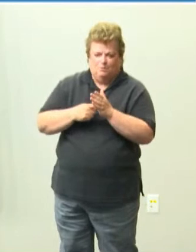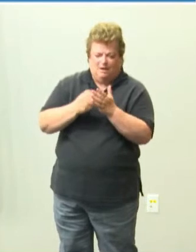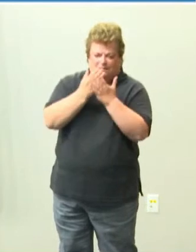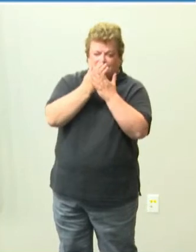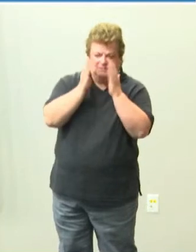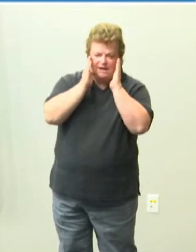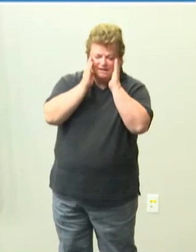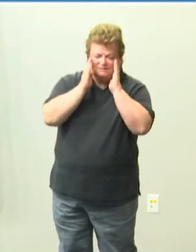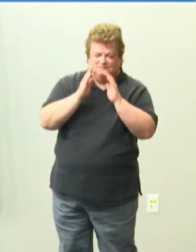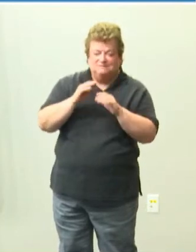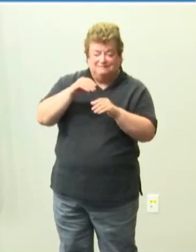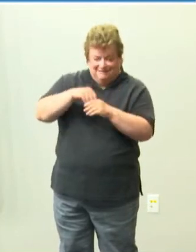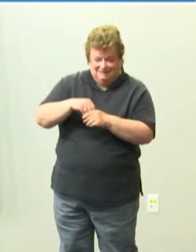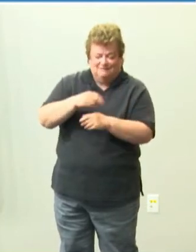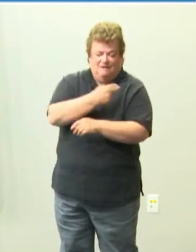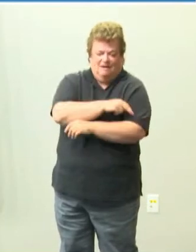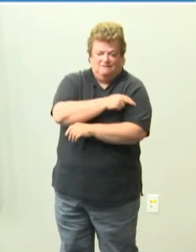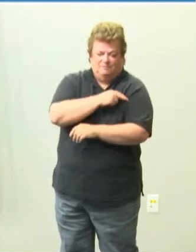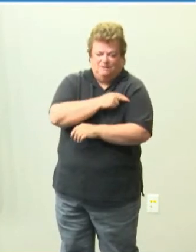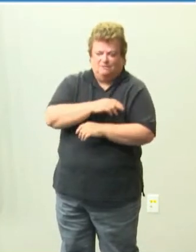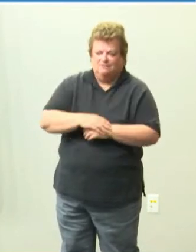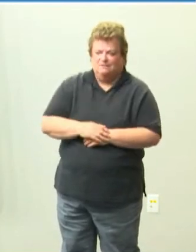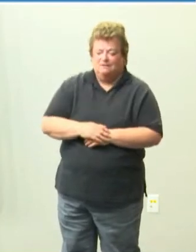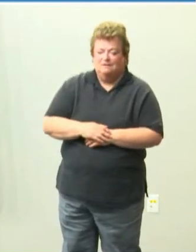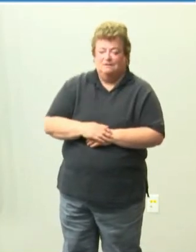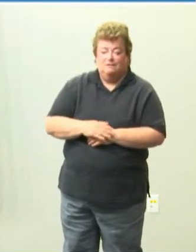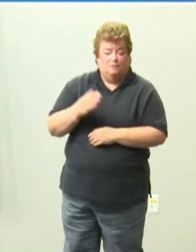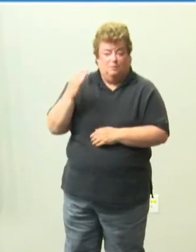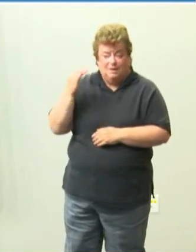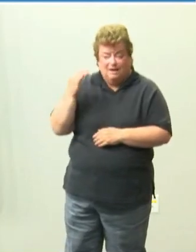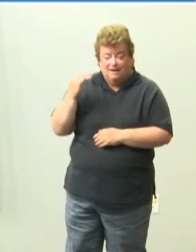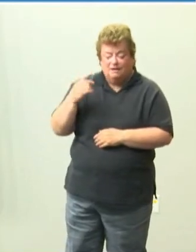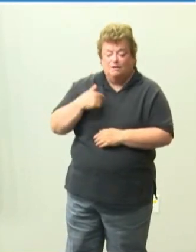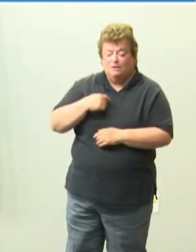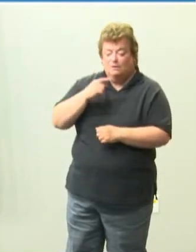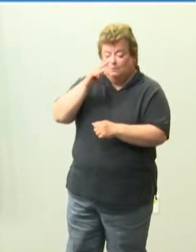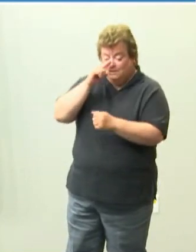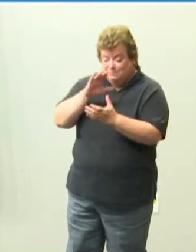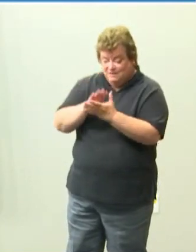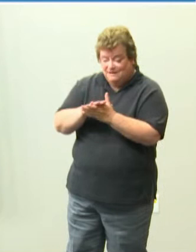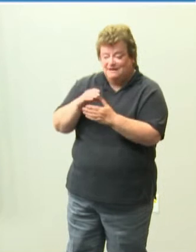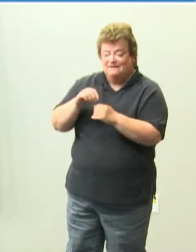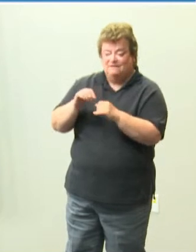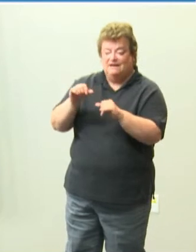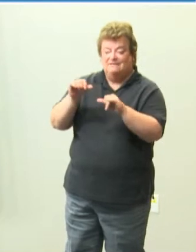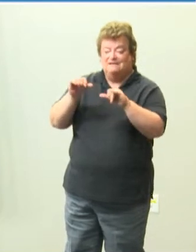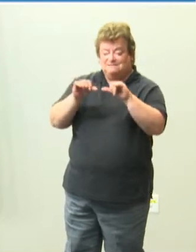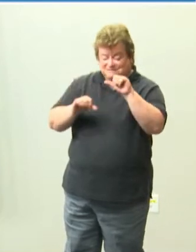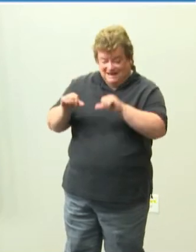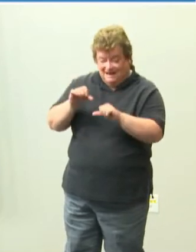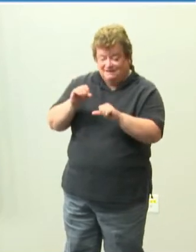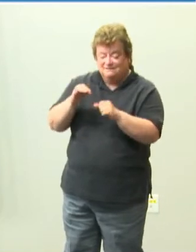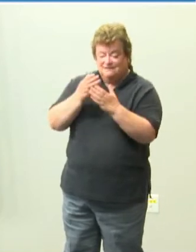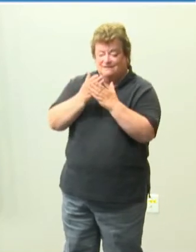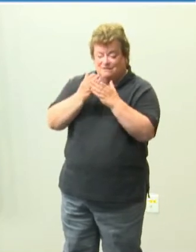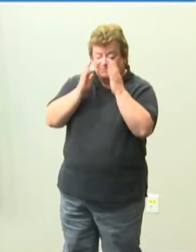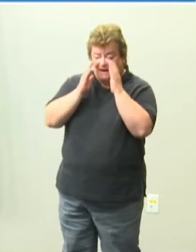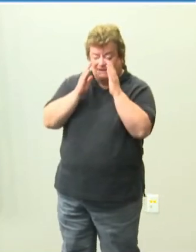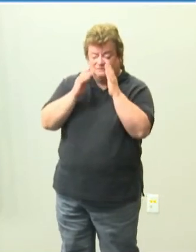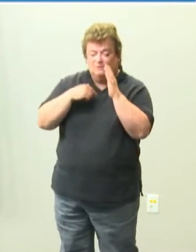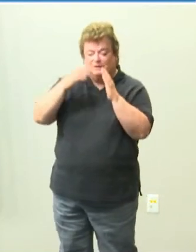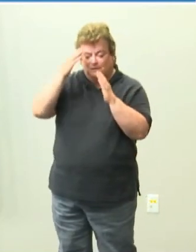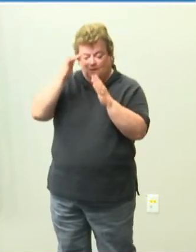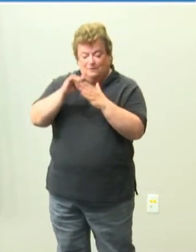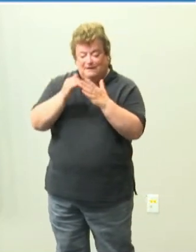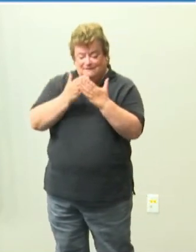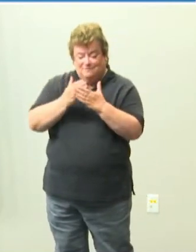to wear masks in our facilities. This is because we believe in the science of masks, and we know that they are a key tool in stopping